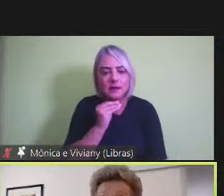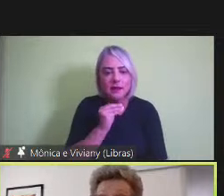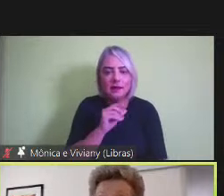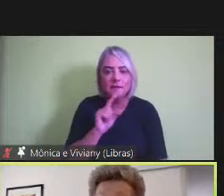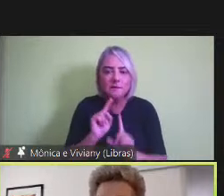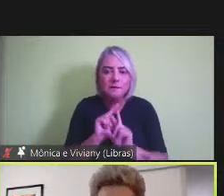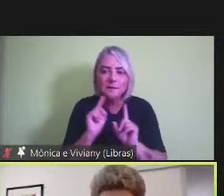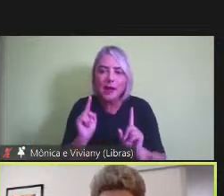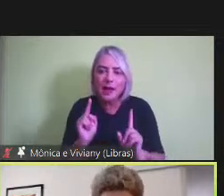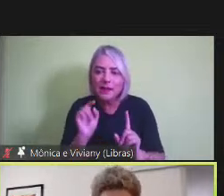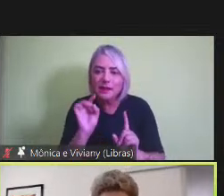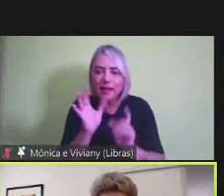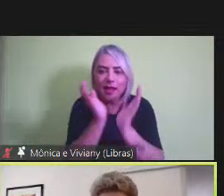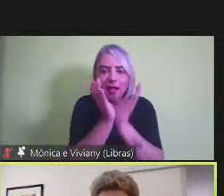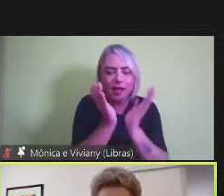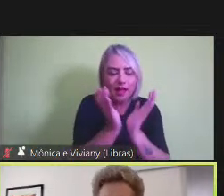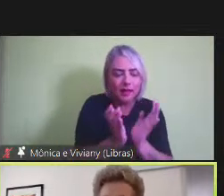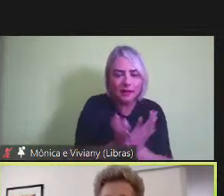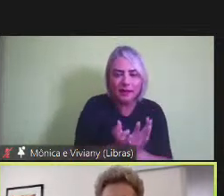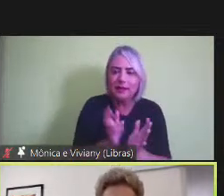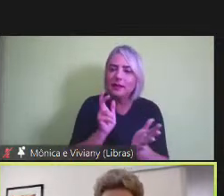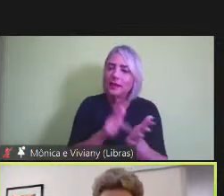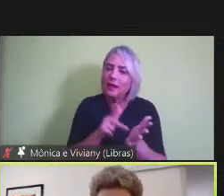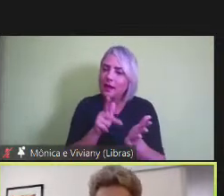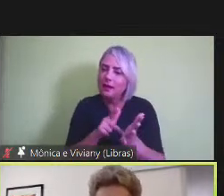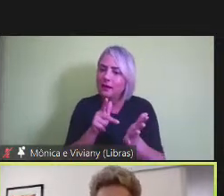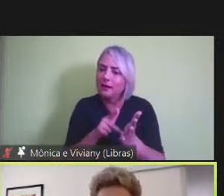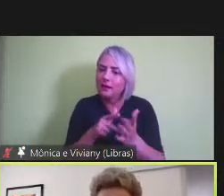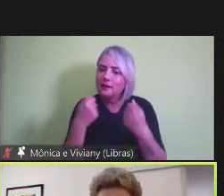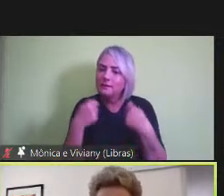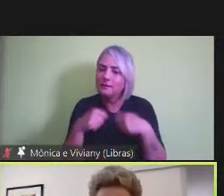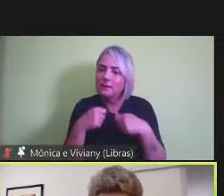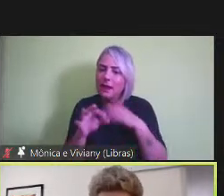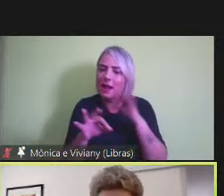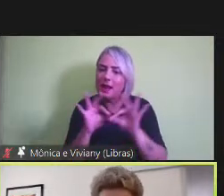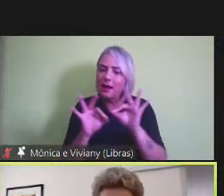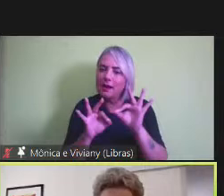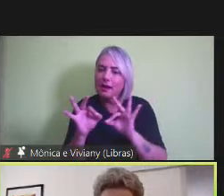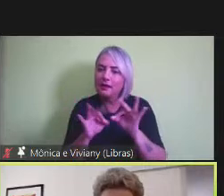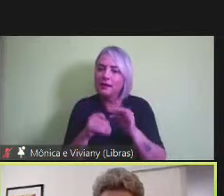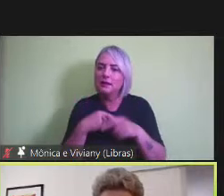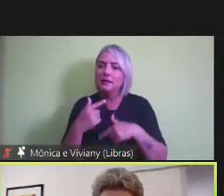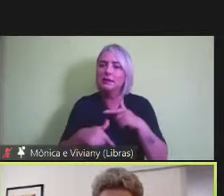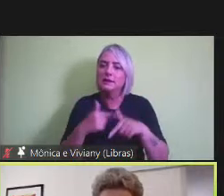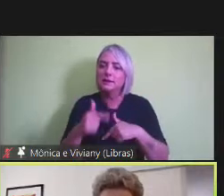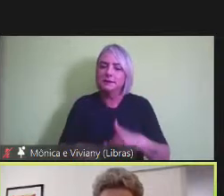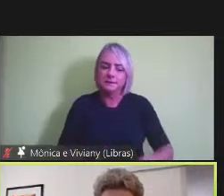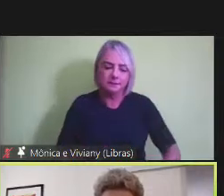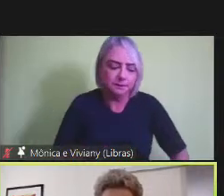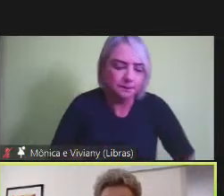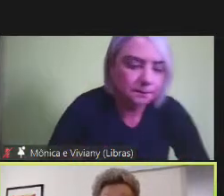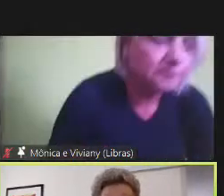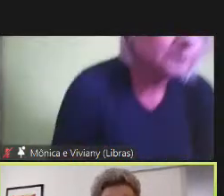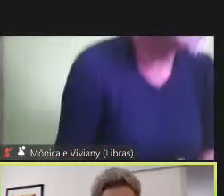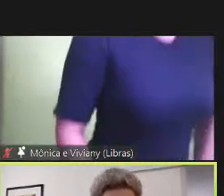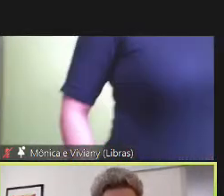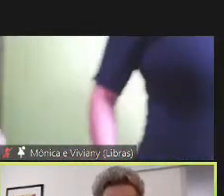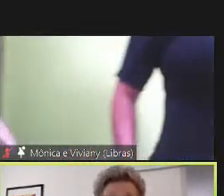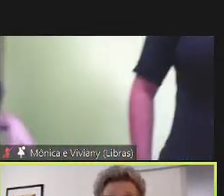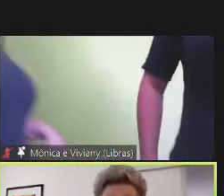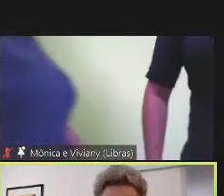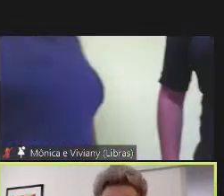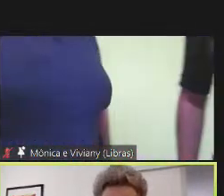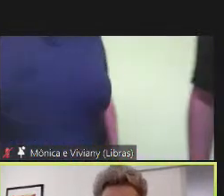epidemiological one to know, but each team actually needs to prepare themselves to work in